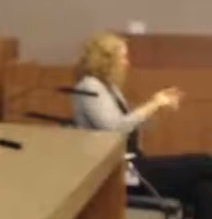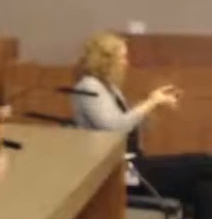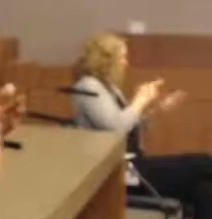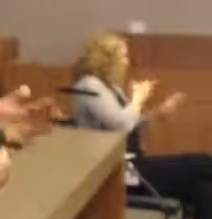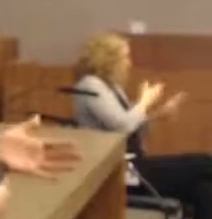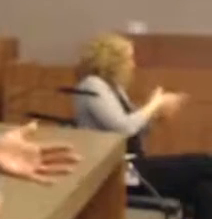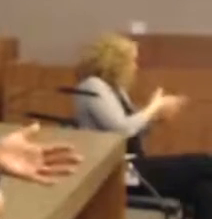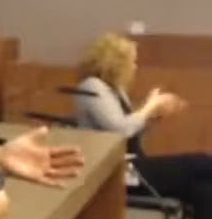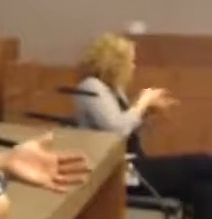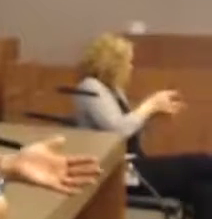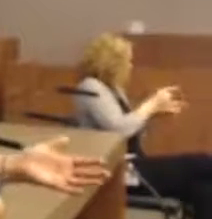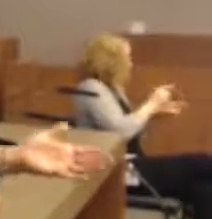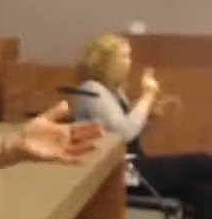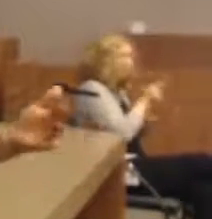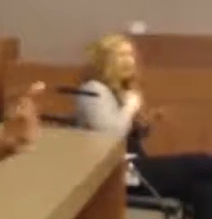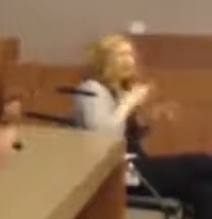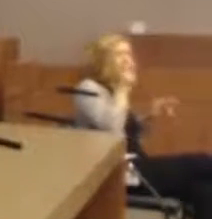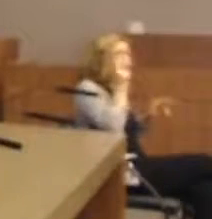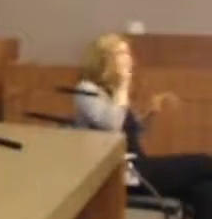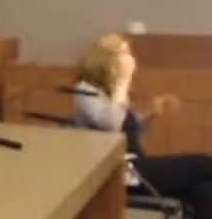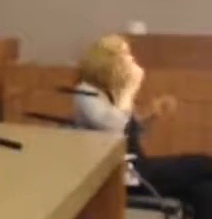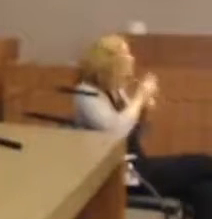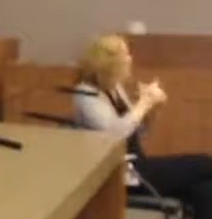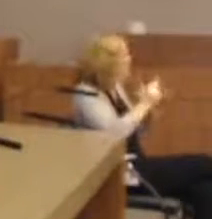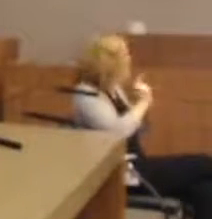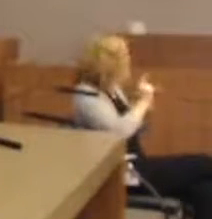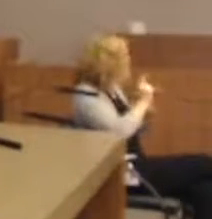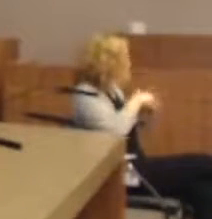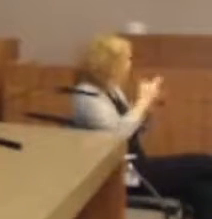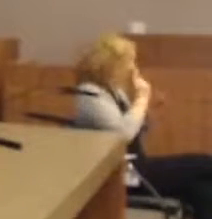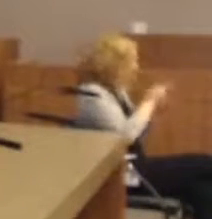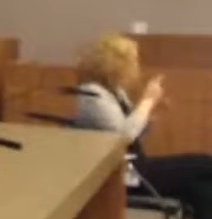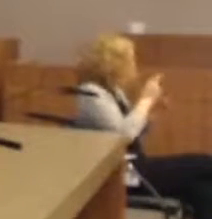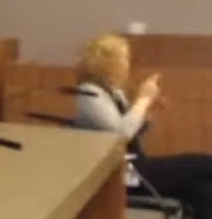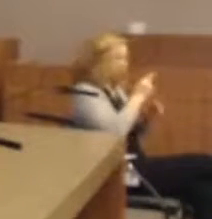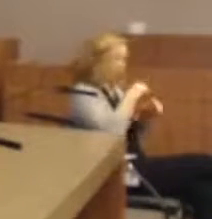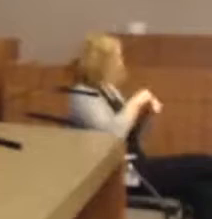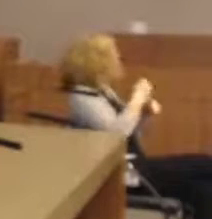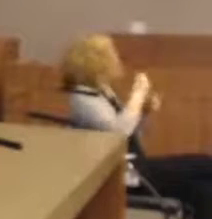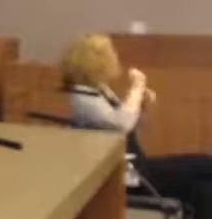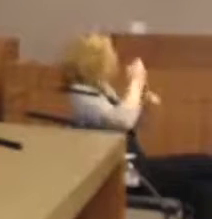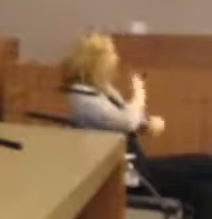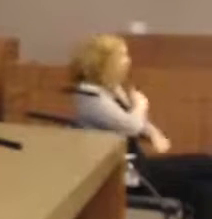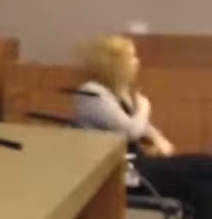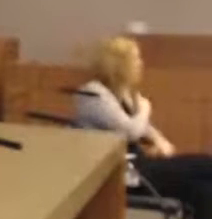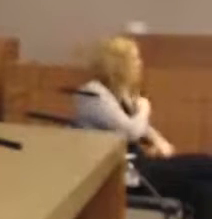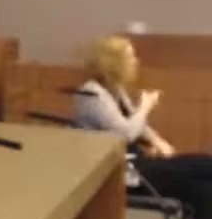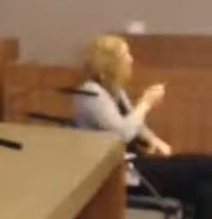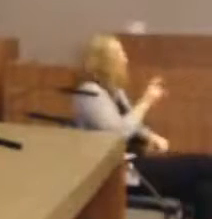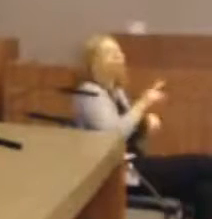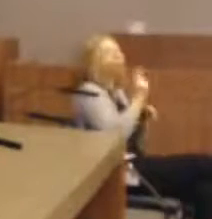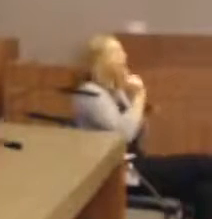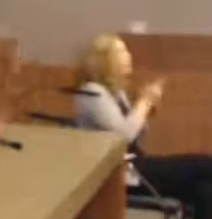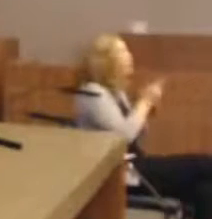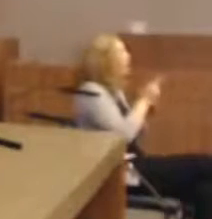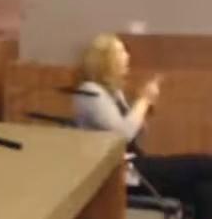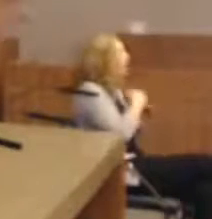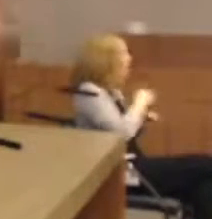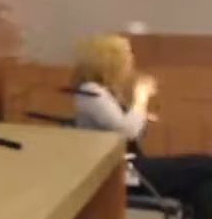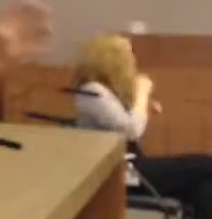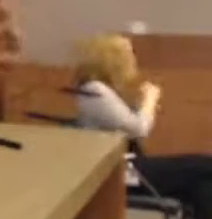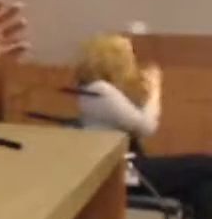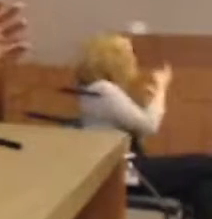say, one minute I was listening to the radio, the next minute I'm at the hospital. One moment I was talking to someone, and then I'm in an ambulance. So